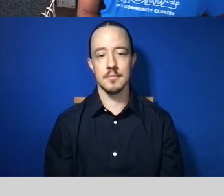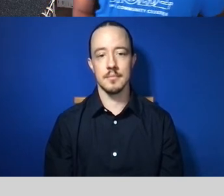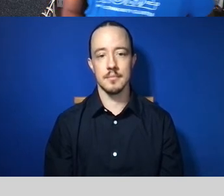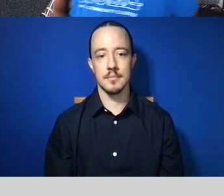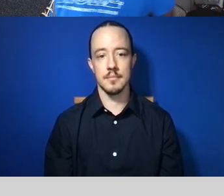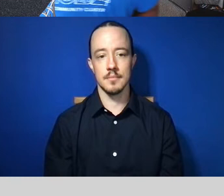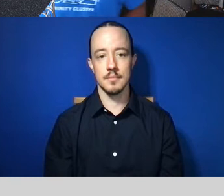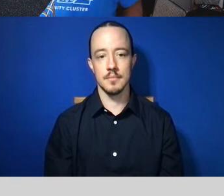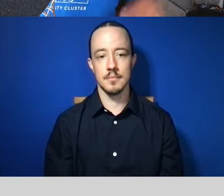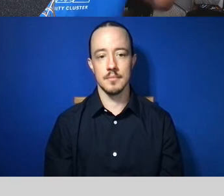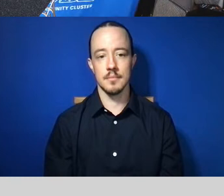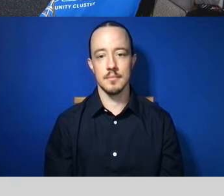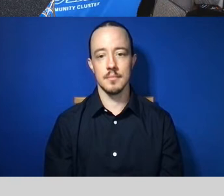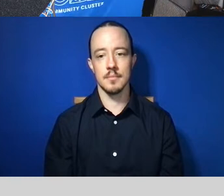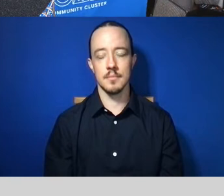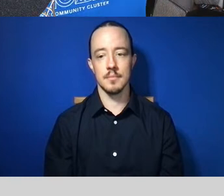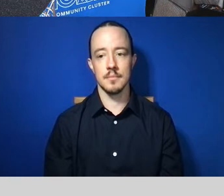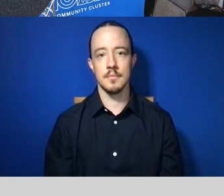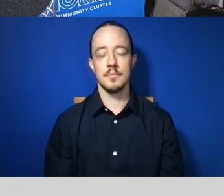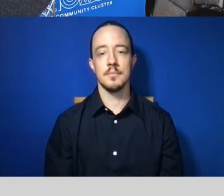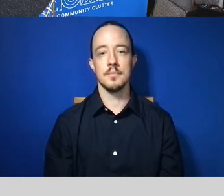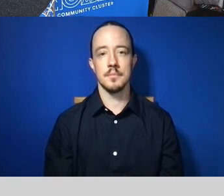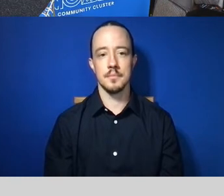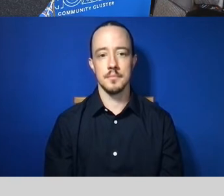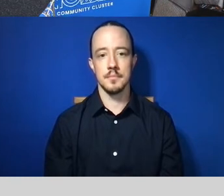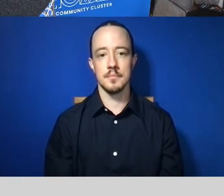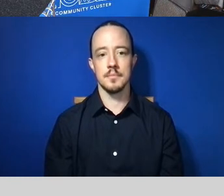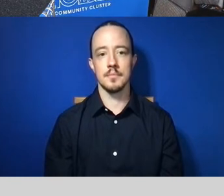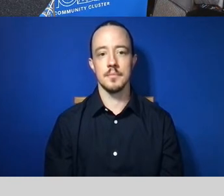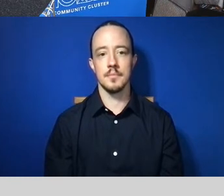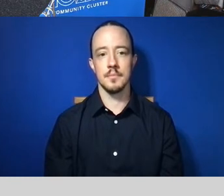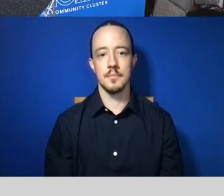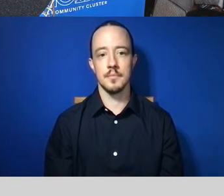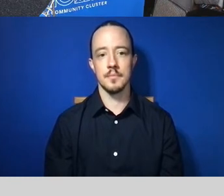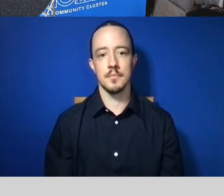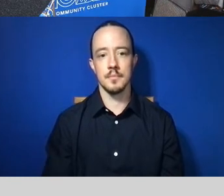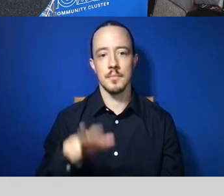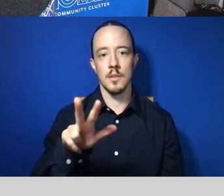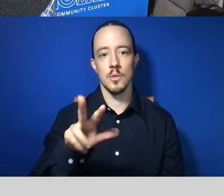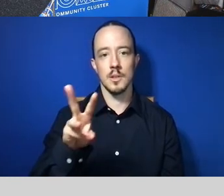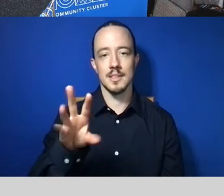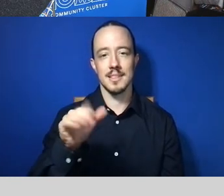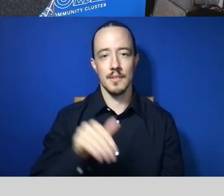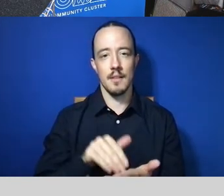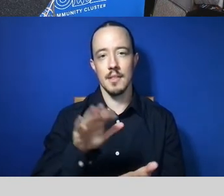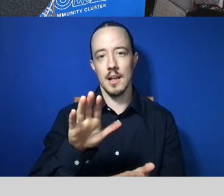It's loading the data, and it's taking the